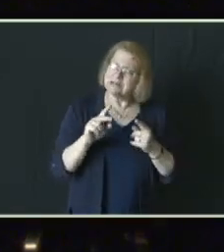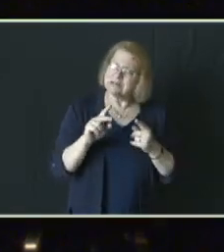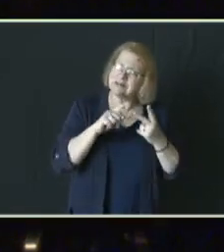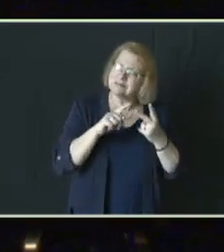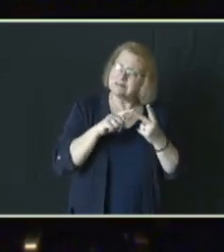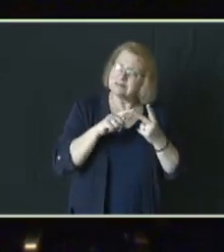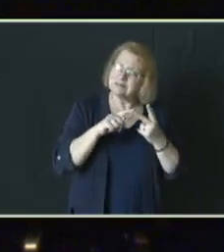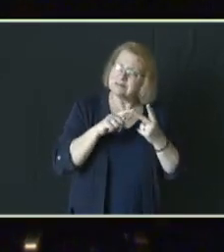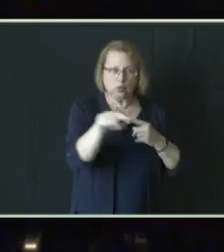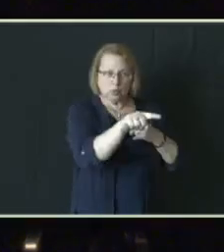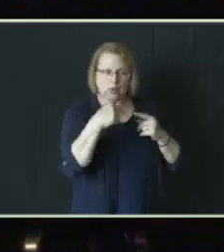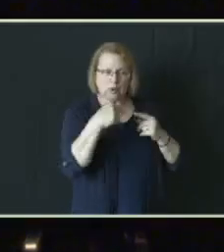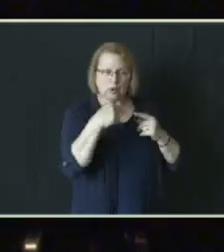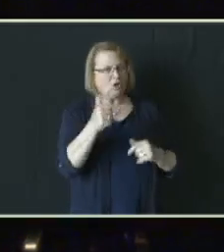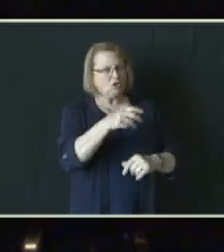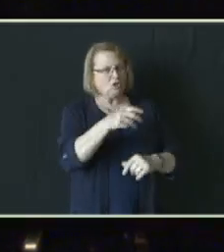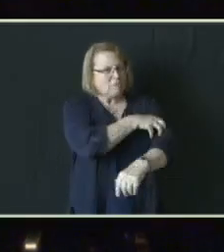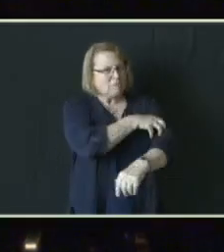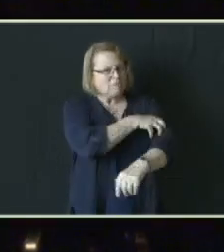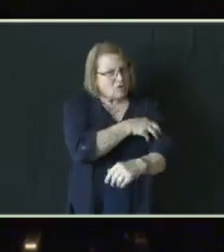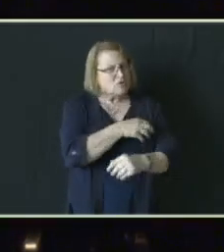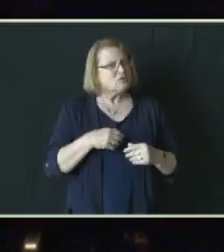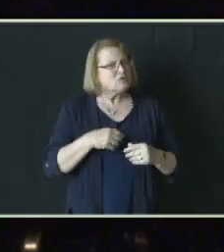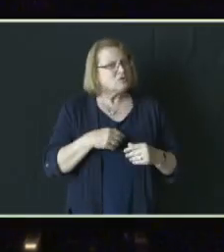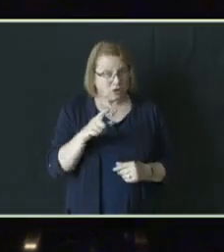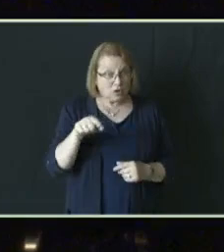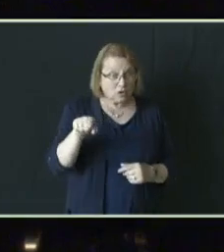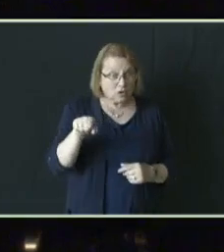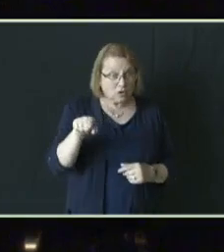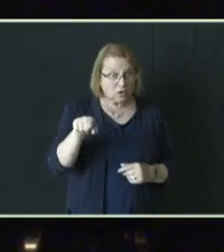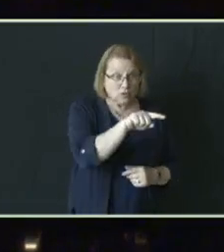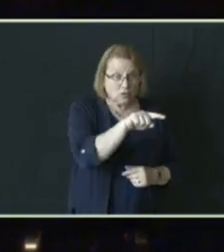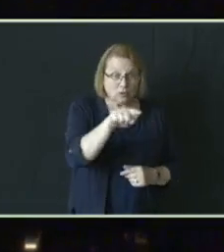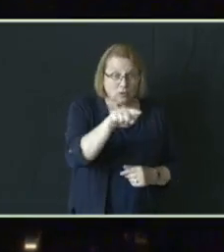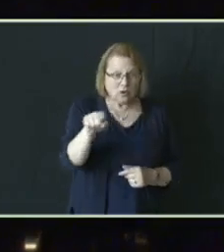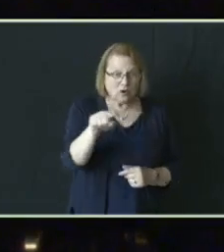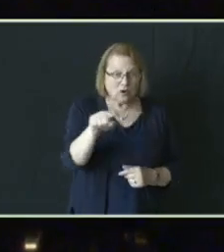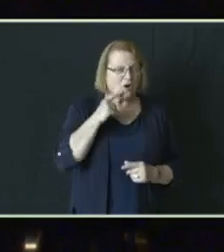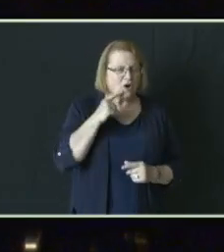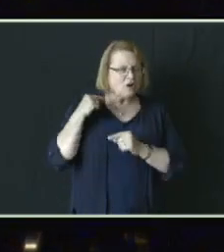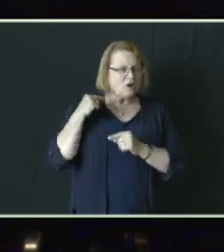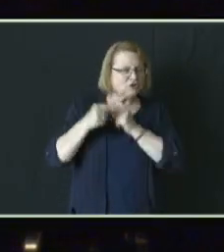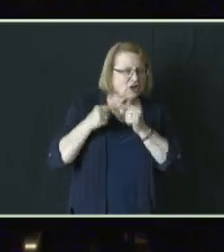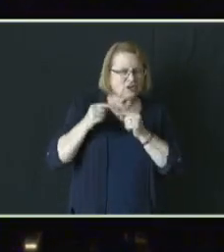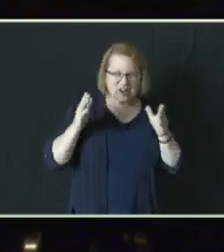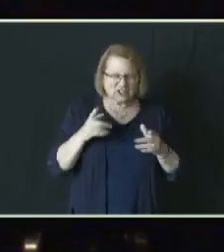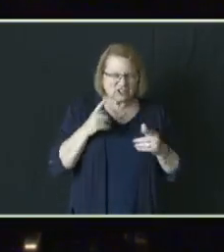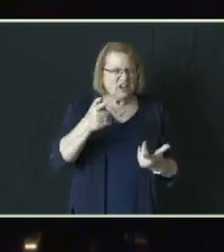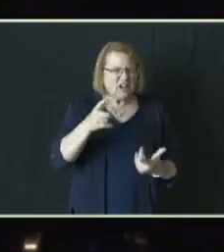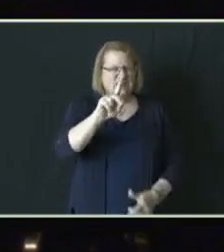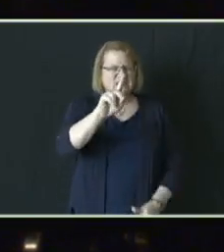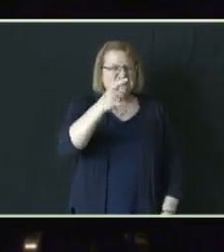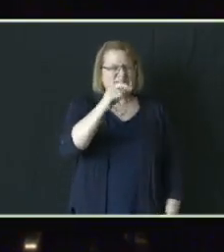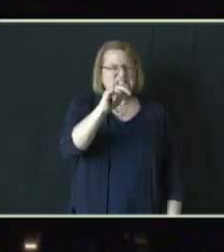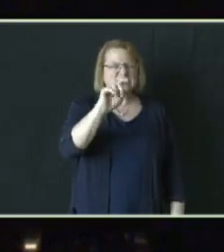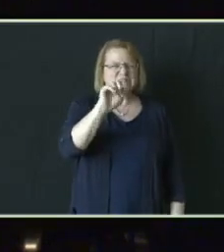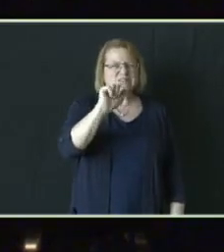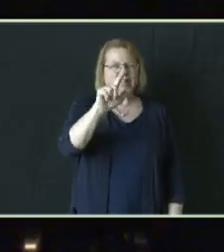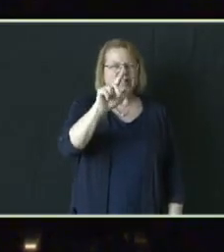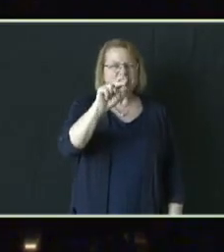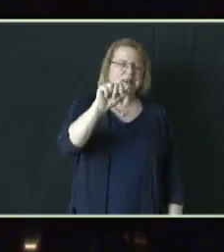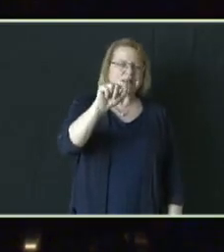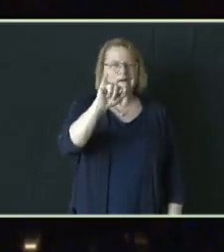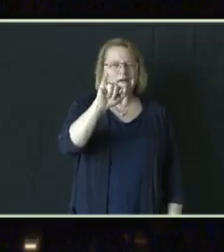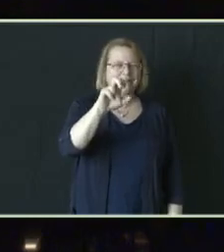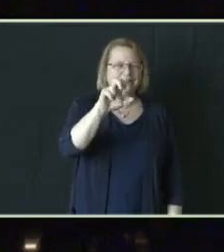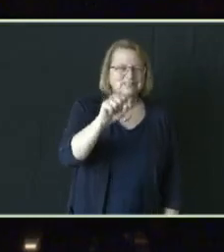power from another source. You are a generation of digital natives. I, on the other